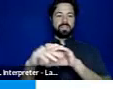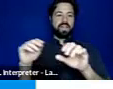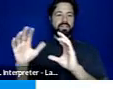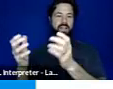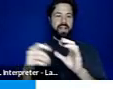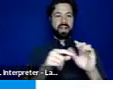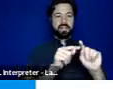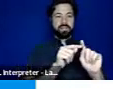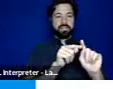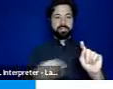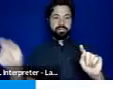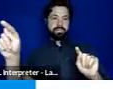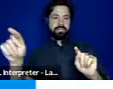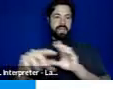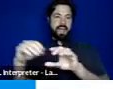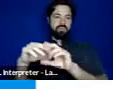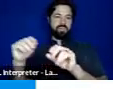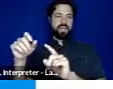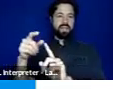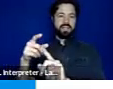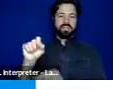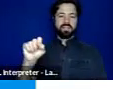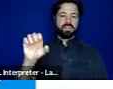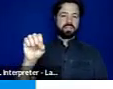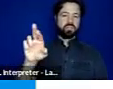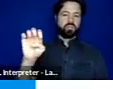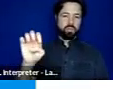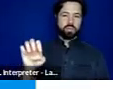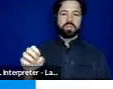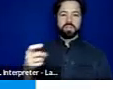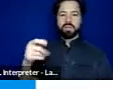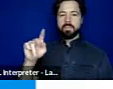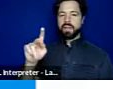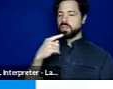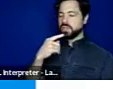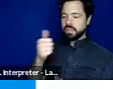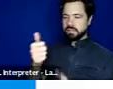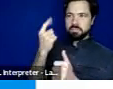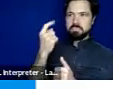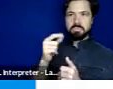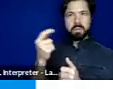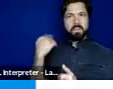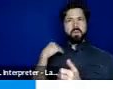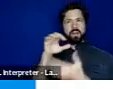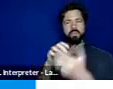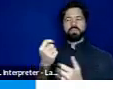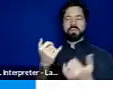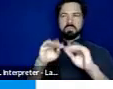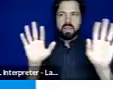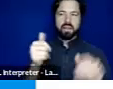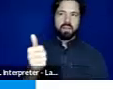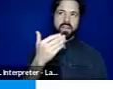Okay. Make sense? Yes. I was a little confused, but now I'm not. Yep. All right.